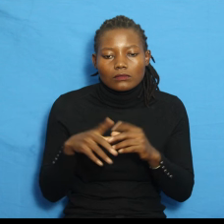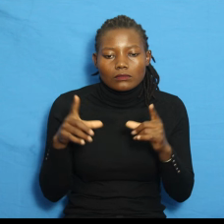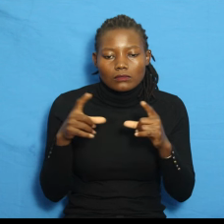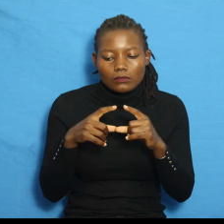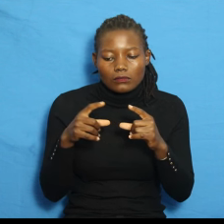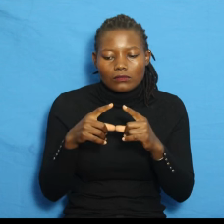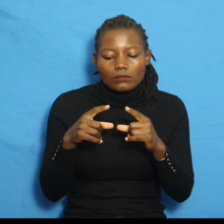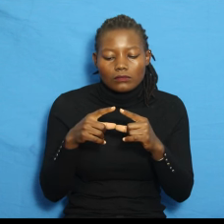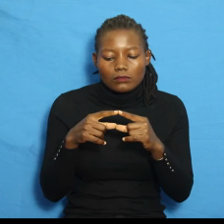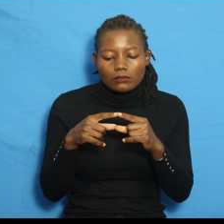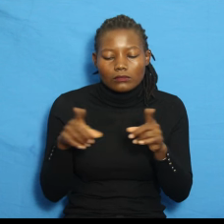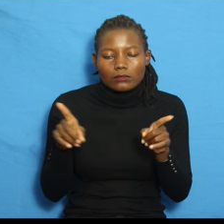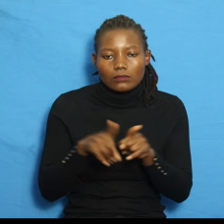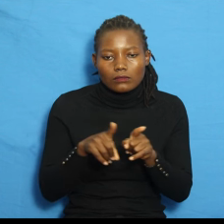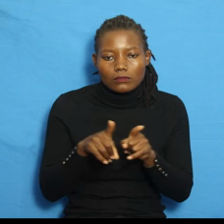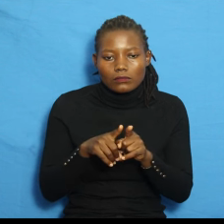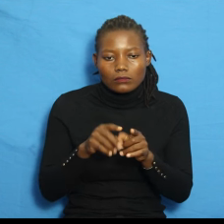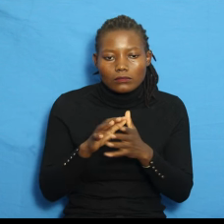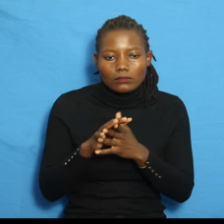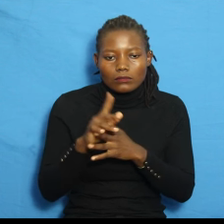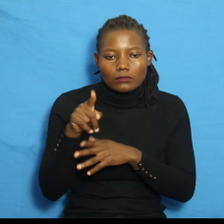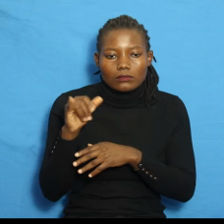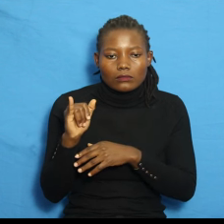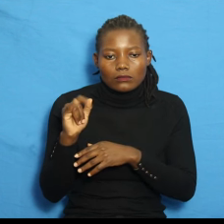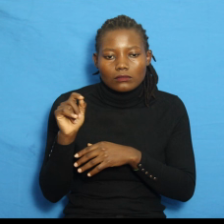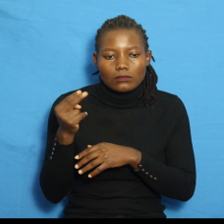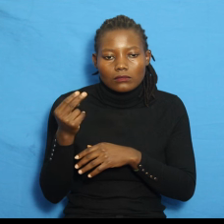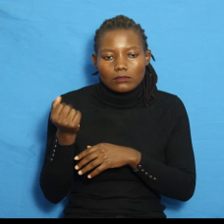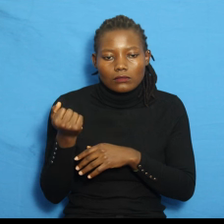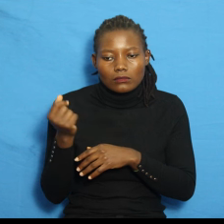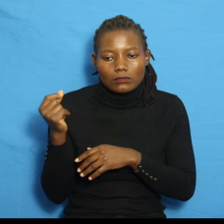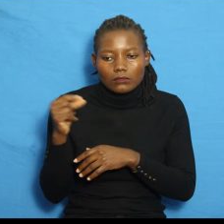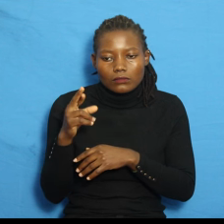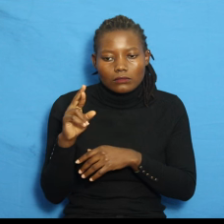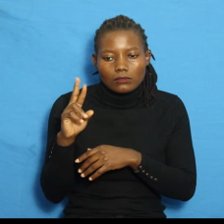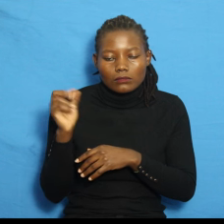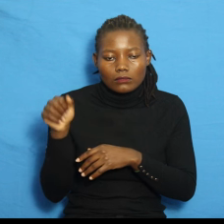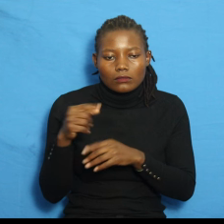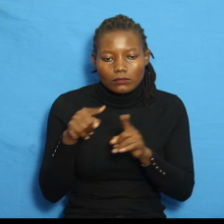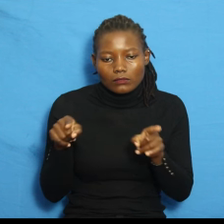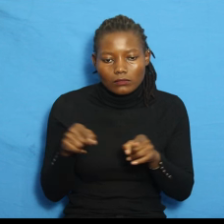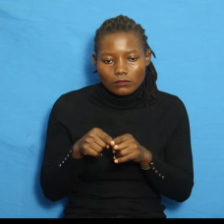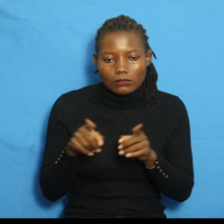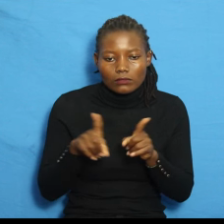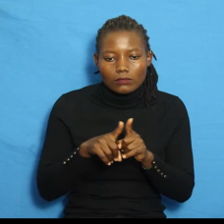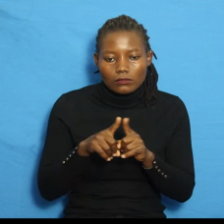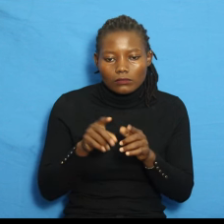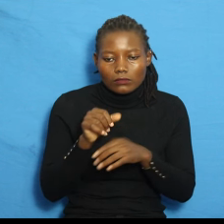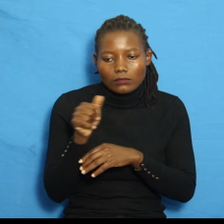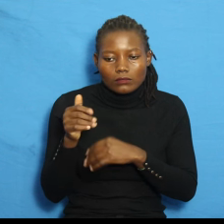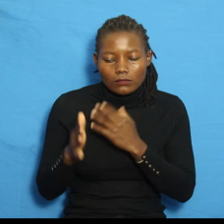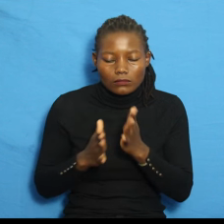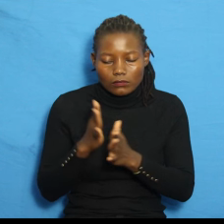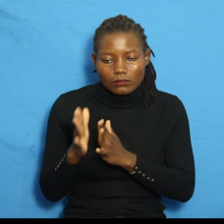right triangles. You use the Pythagoras theorem and the three trigonometric relations based on